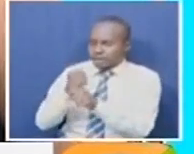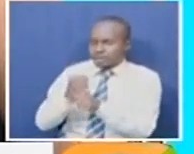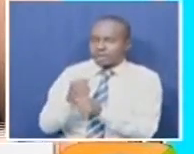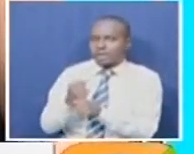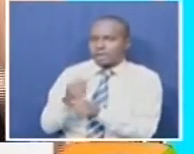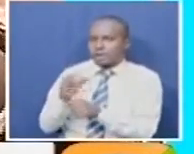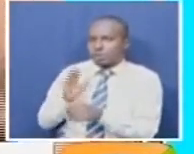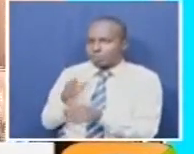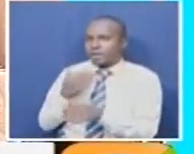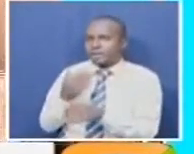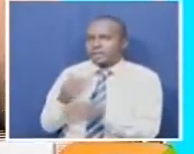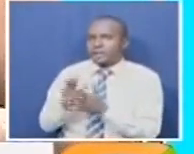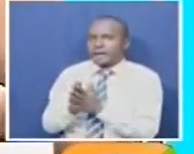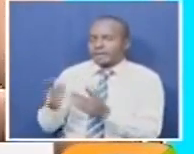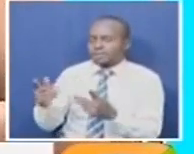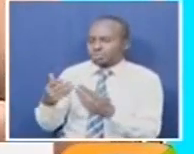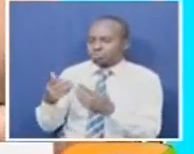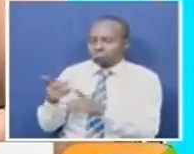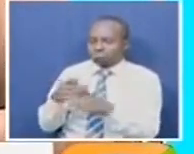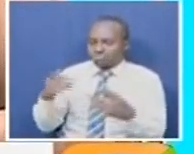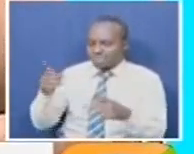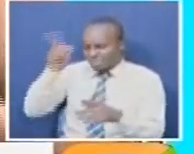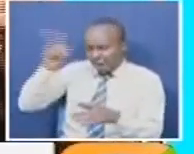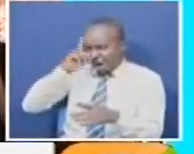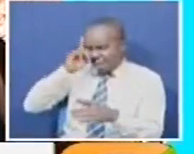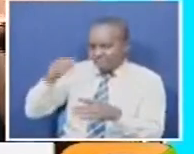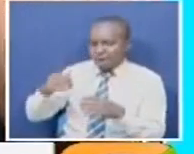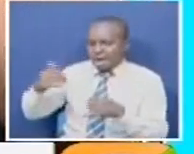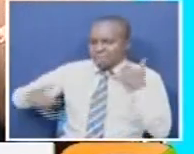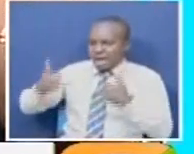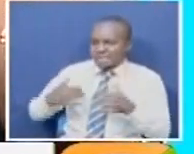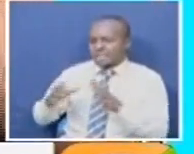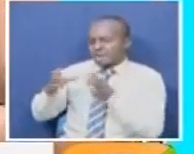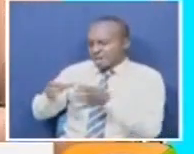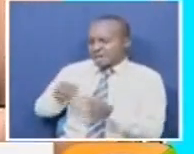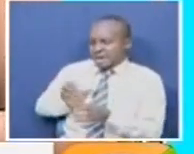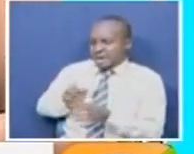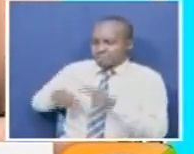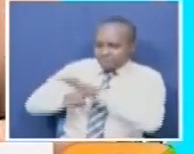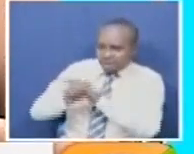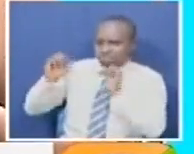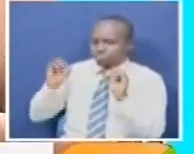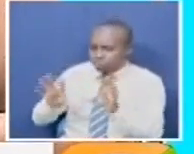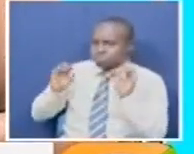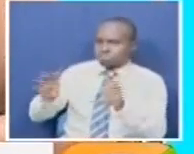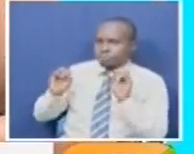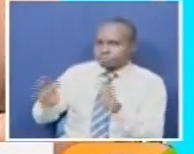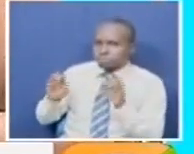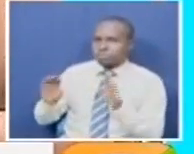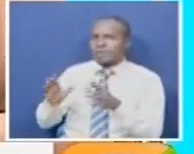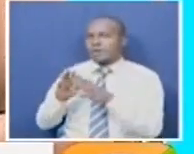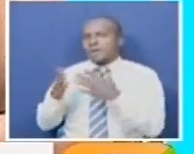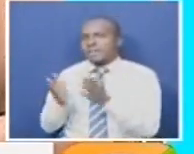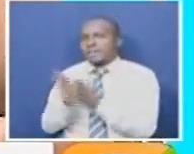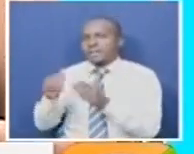narrow down to careless partying, where a bunch of girls go out to a club, and or you go out to a club with your friends,